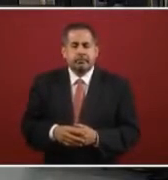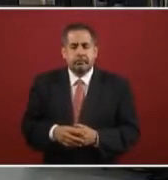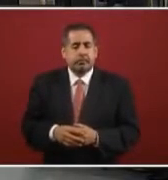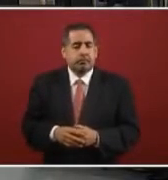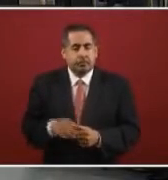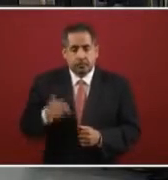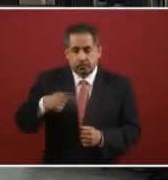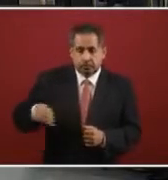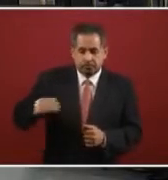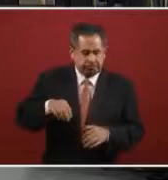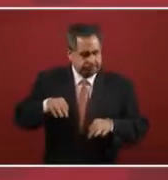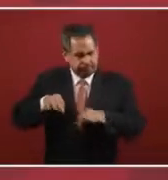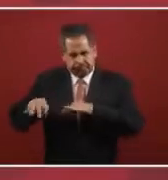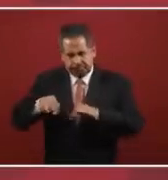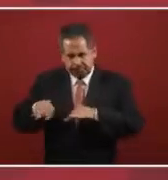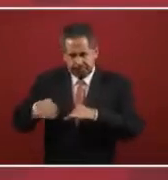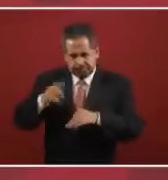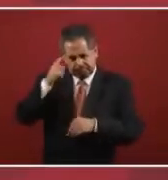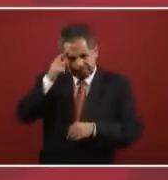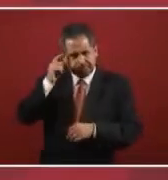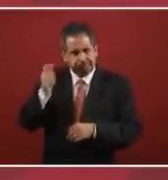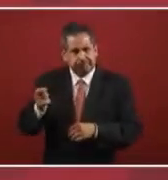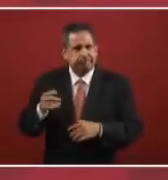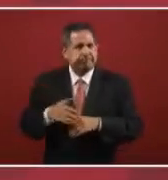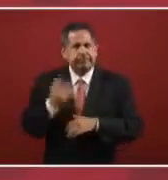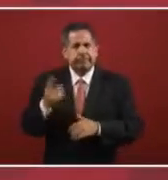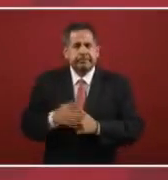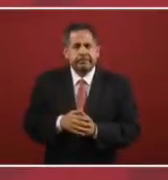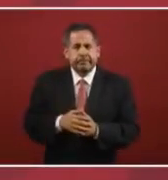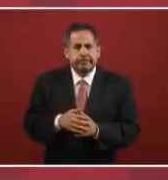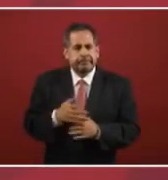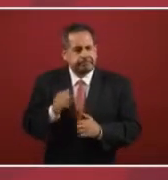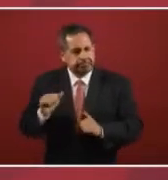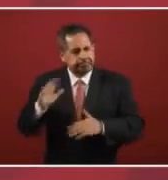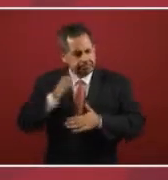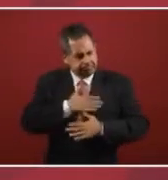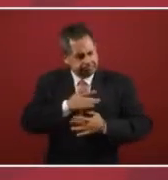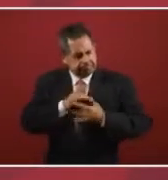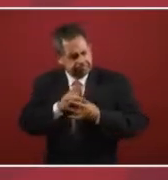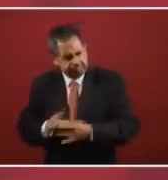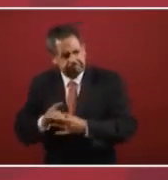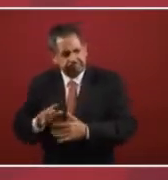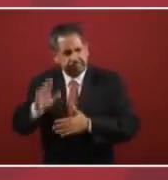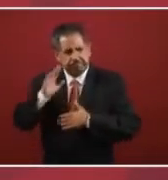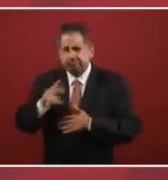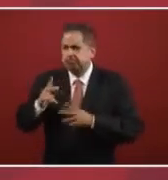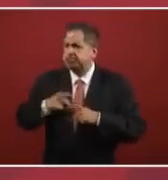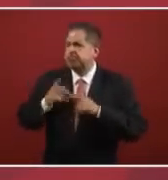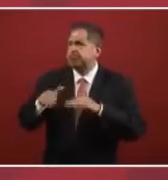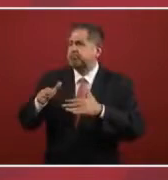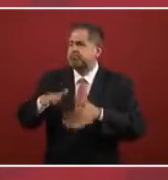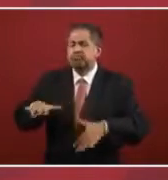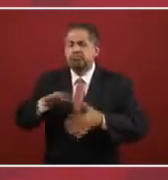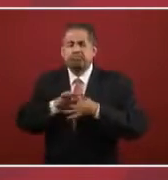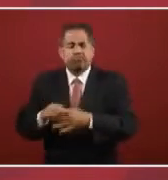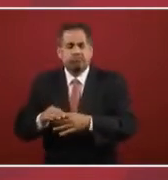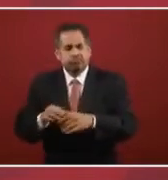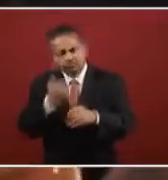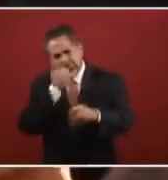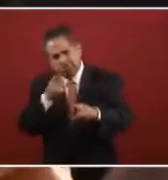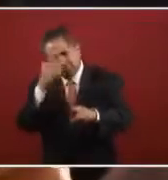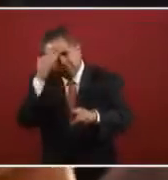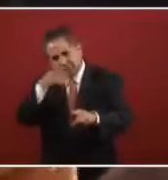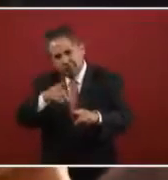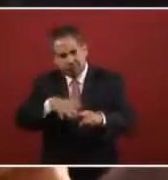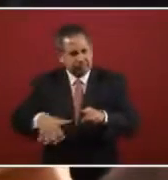están trabajando that porque are working because tienen compromiso they have a con el commitment pueblo. with the people. ¿Usted sabía que trabajaban